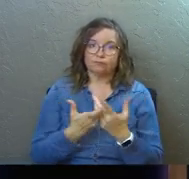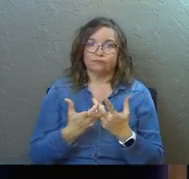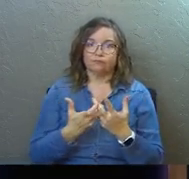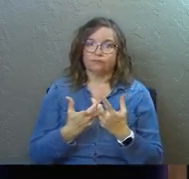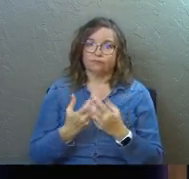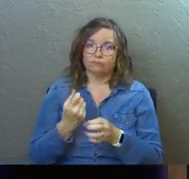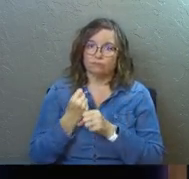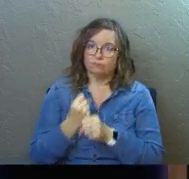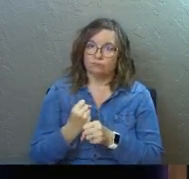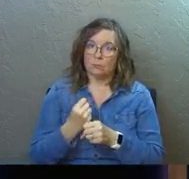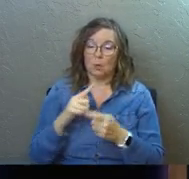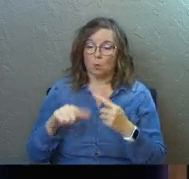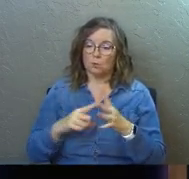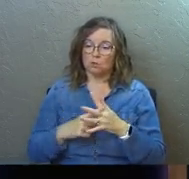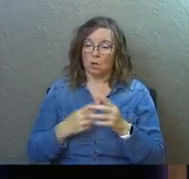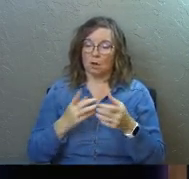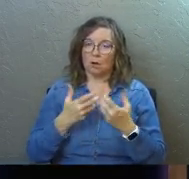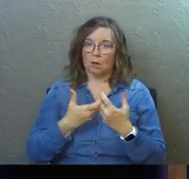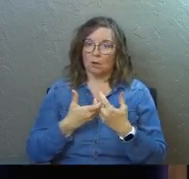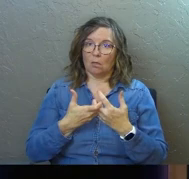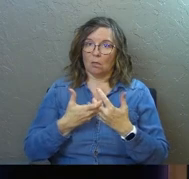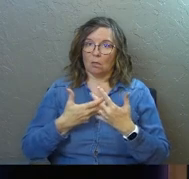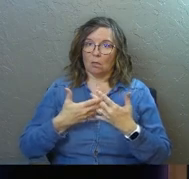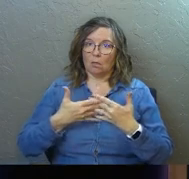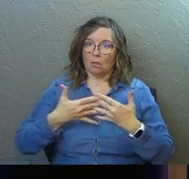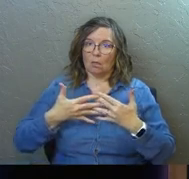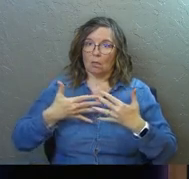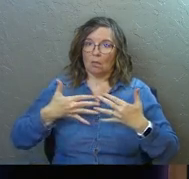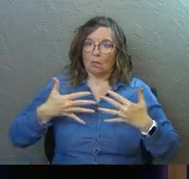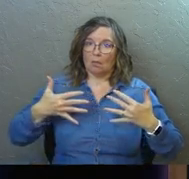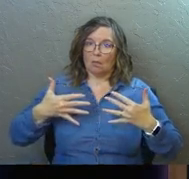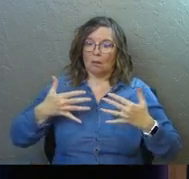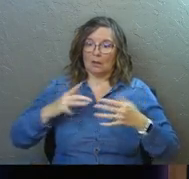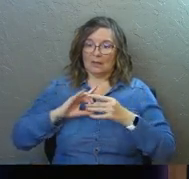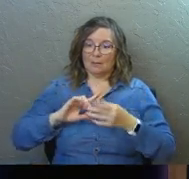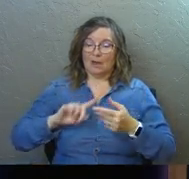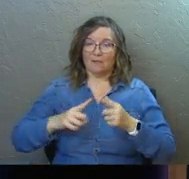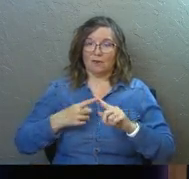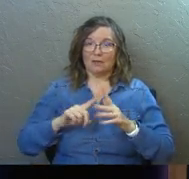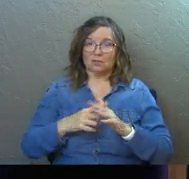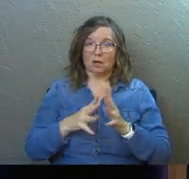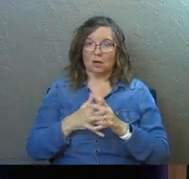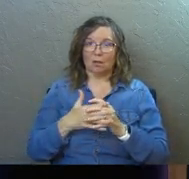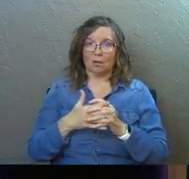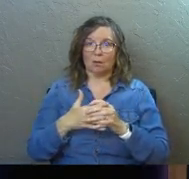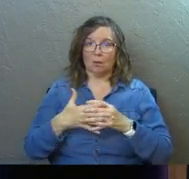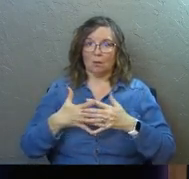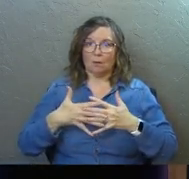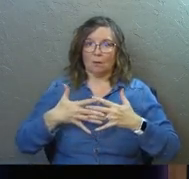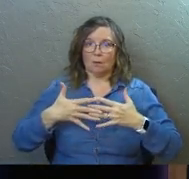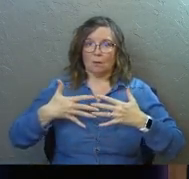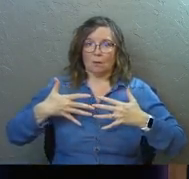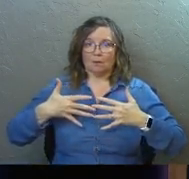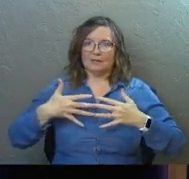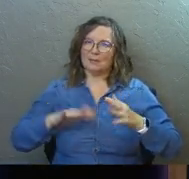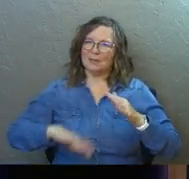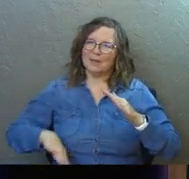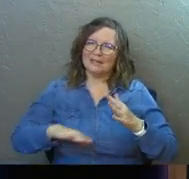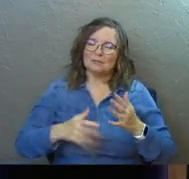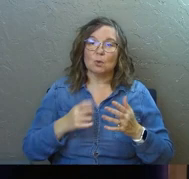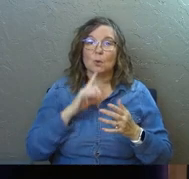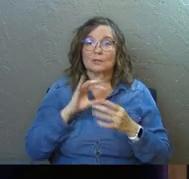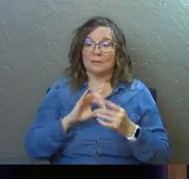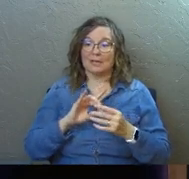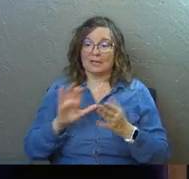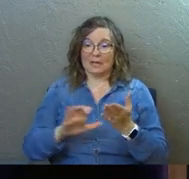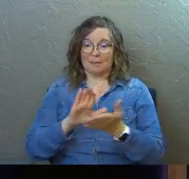tight. And when we start to pull apart, that's when the bonds of our friendship start to loosen, yes? I mean, it's really basic stuff. So